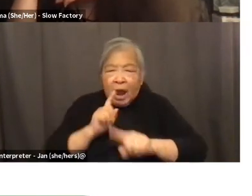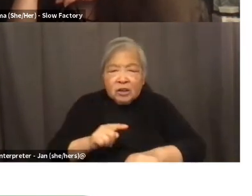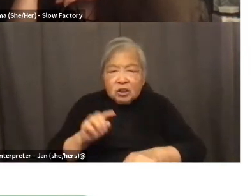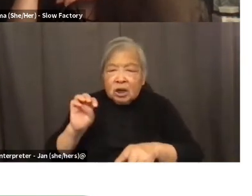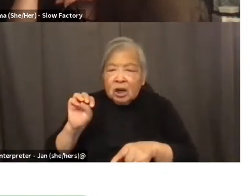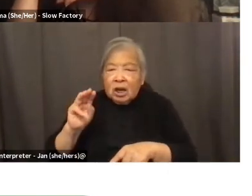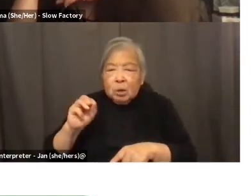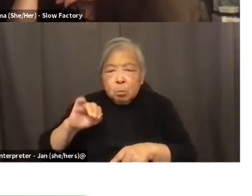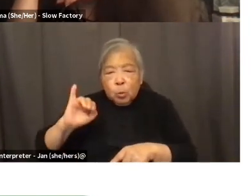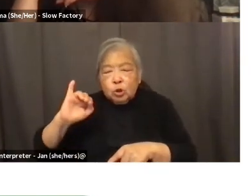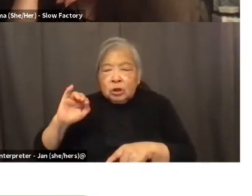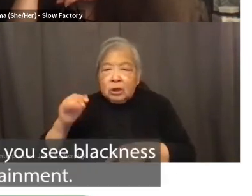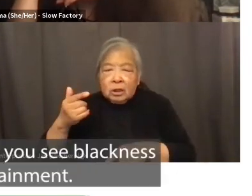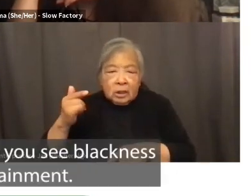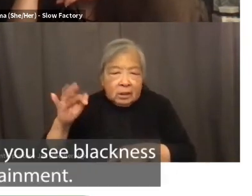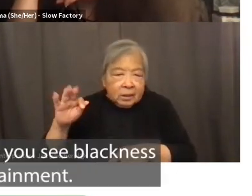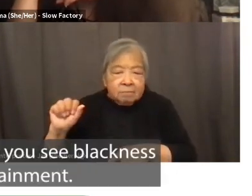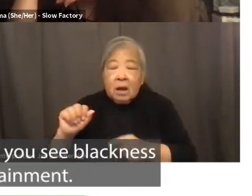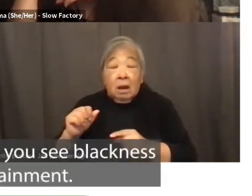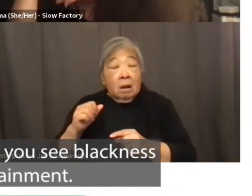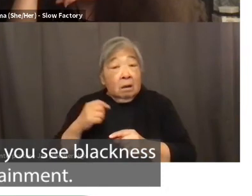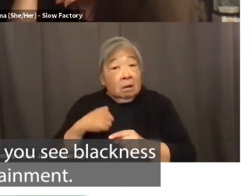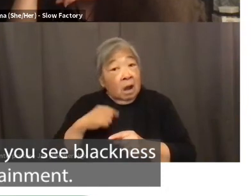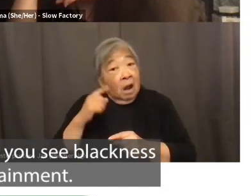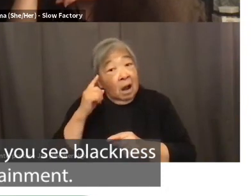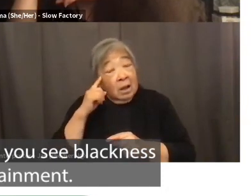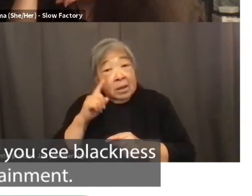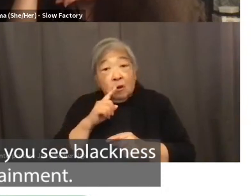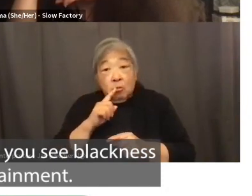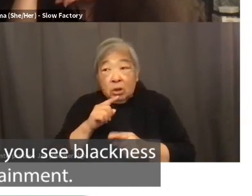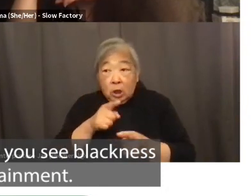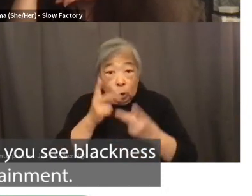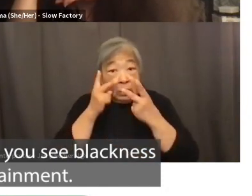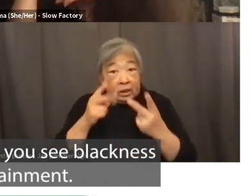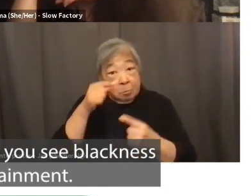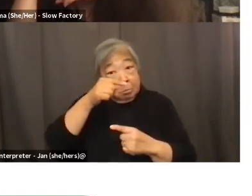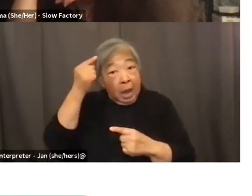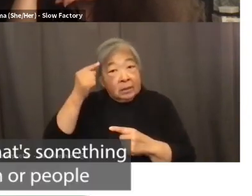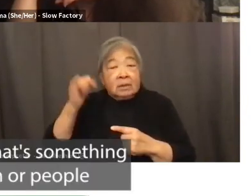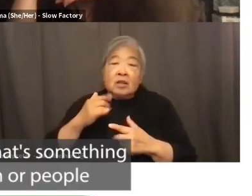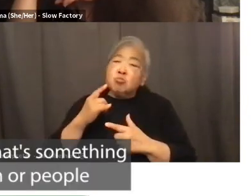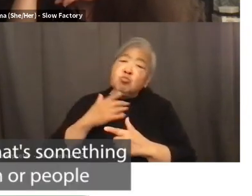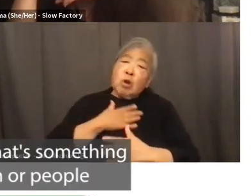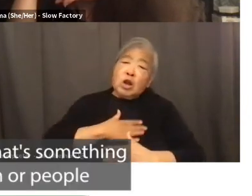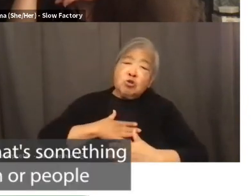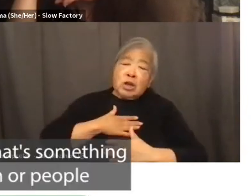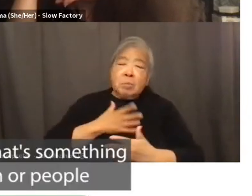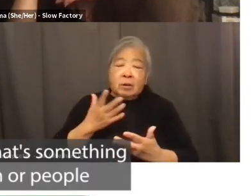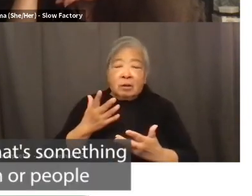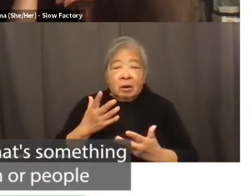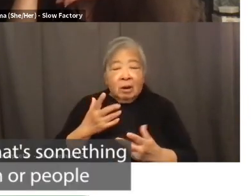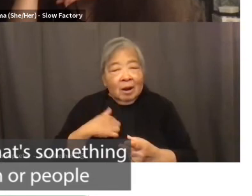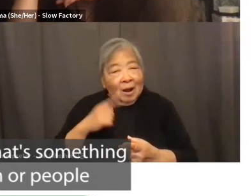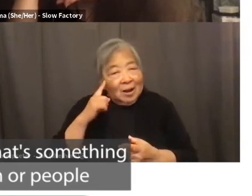and GIFs. And I think it's really like, you see Blackness as entertainment. And so I think that's something